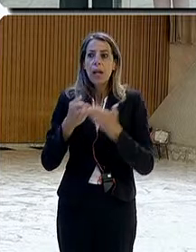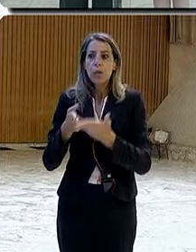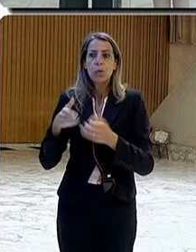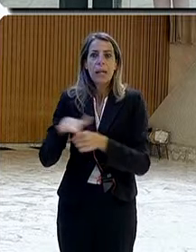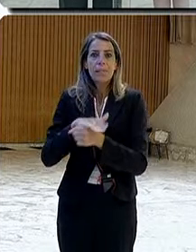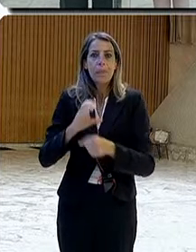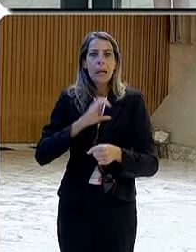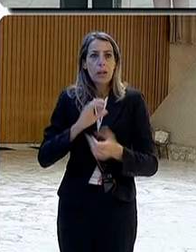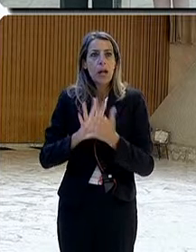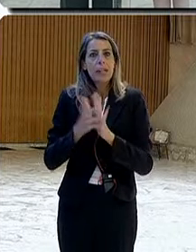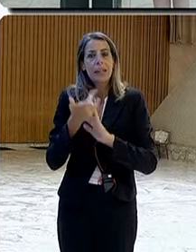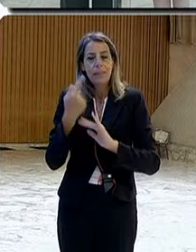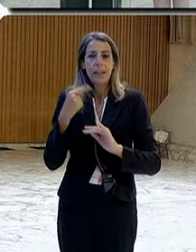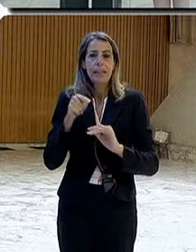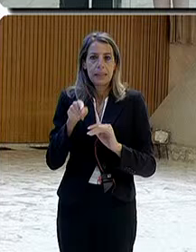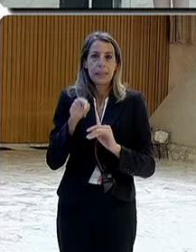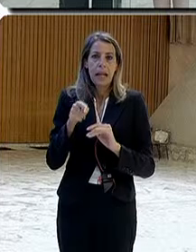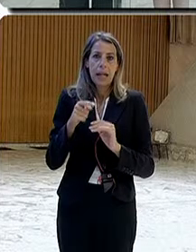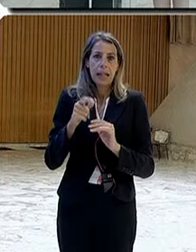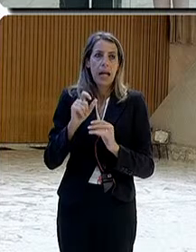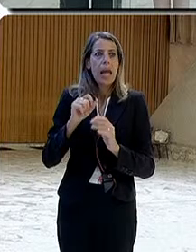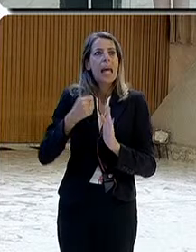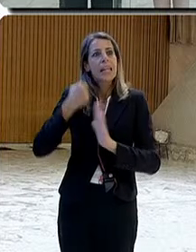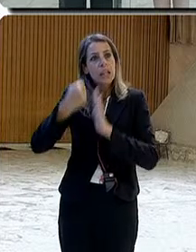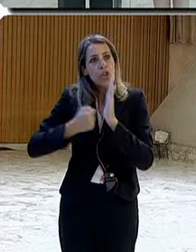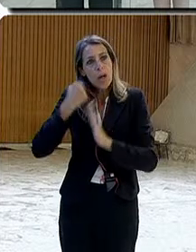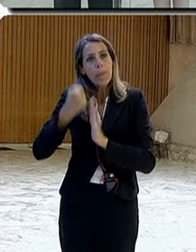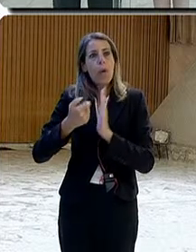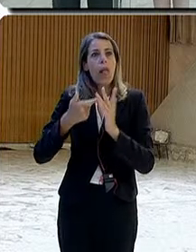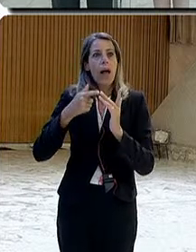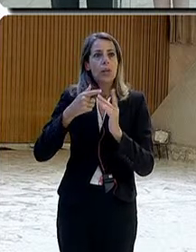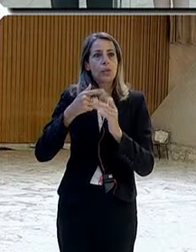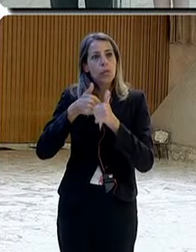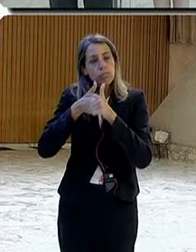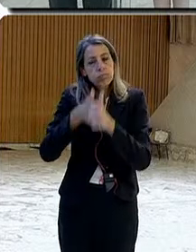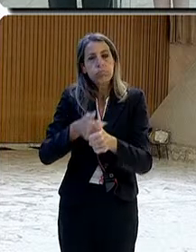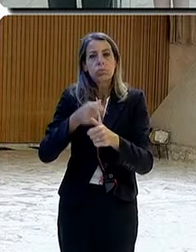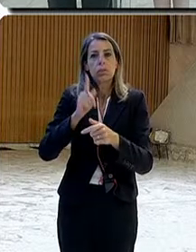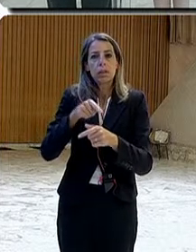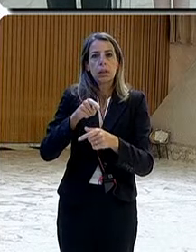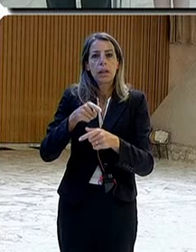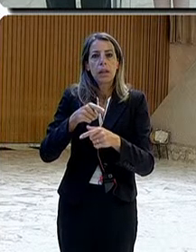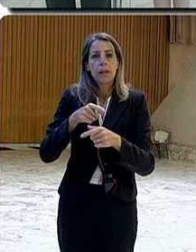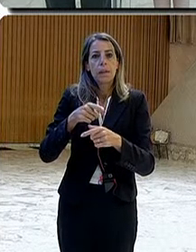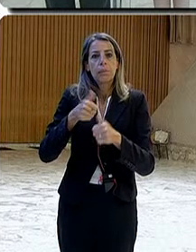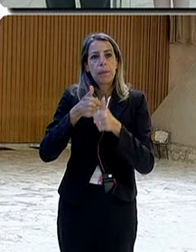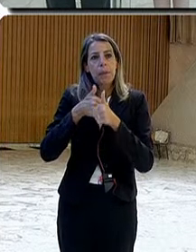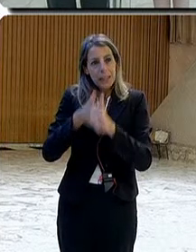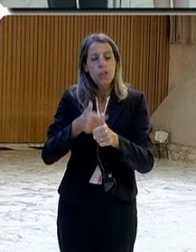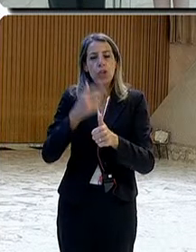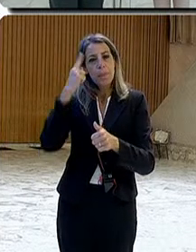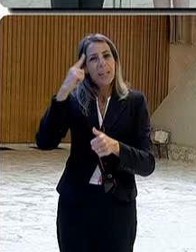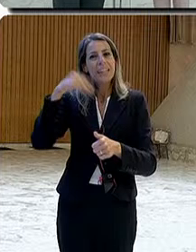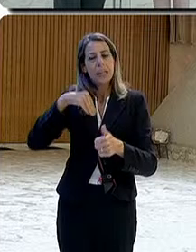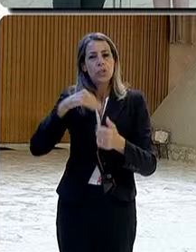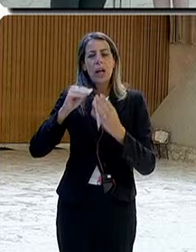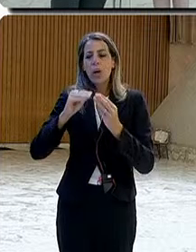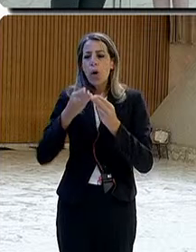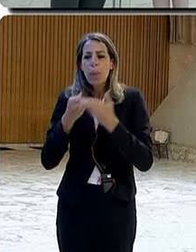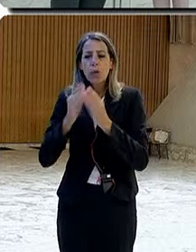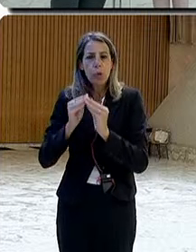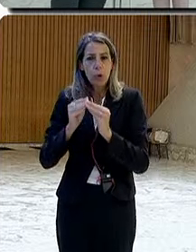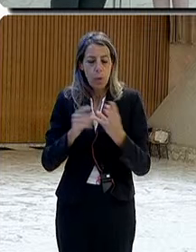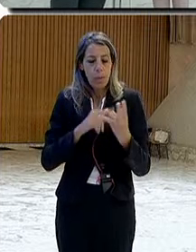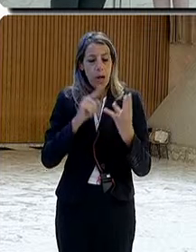intentional discipleship and raise the next generation of intentional disciples? And fourth, how can Catholic families be